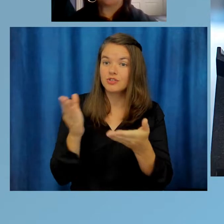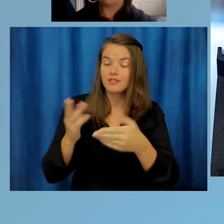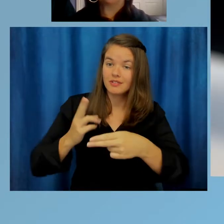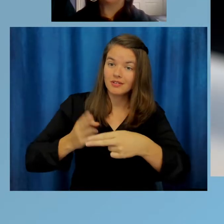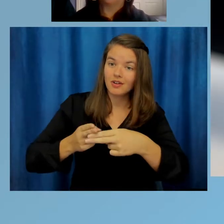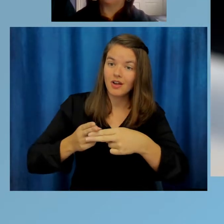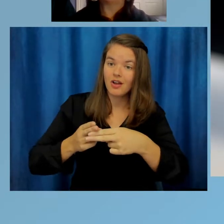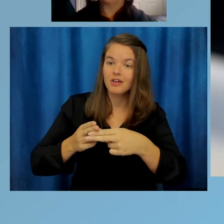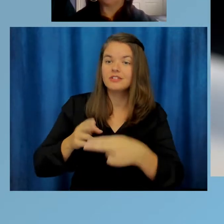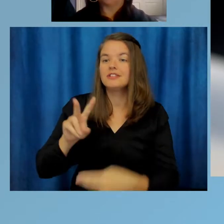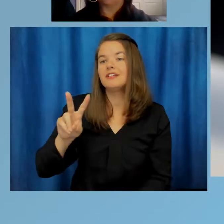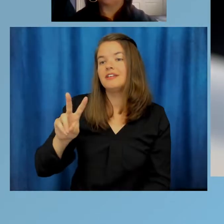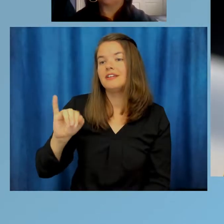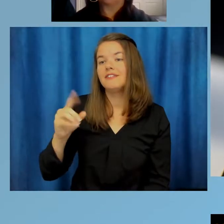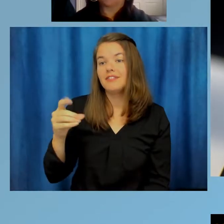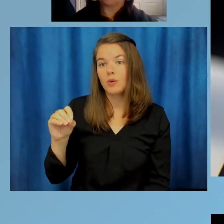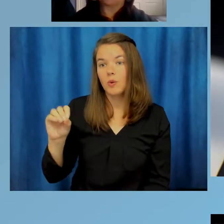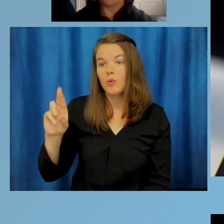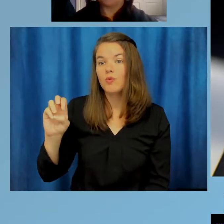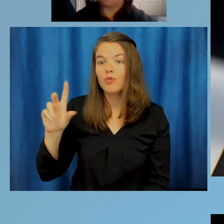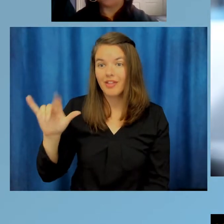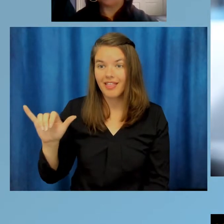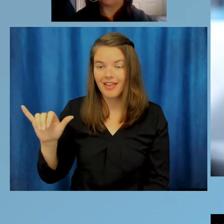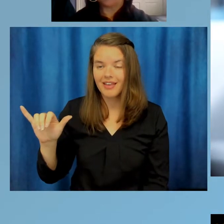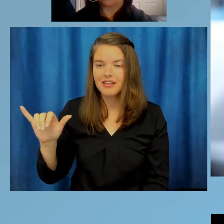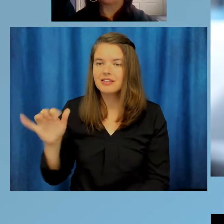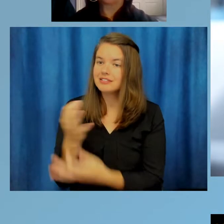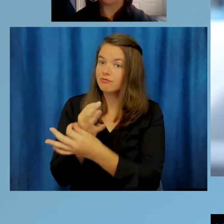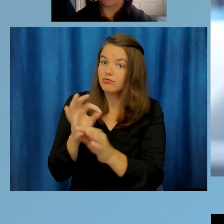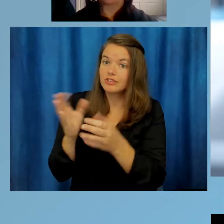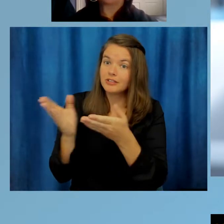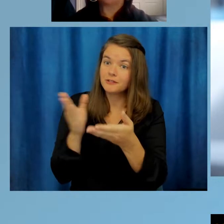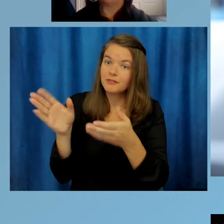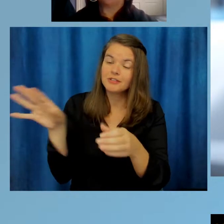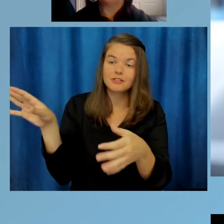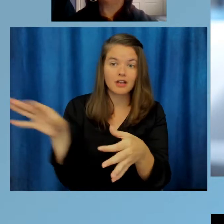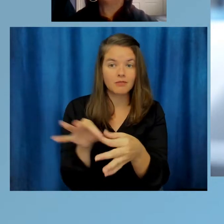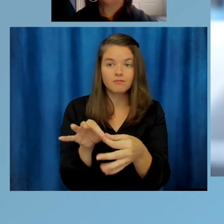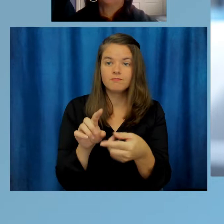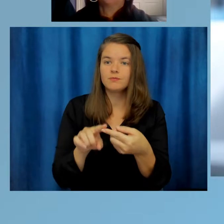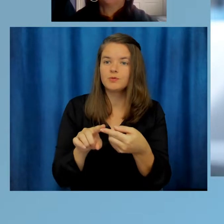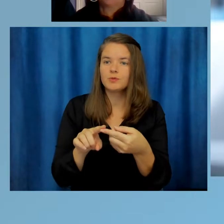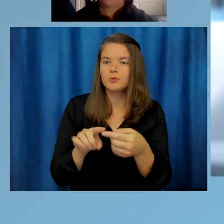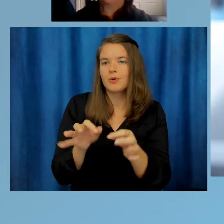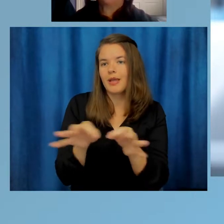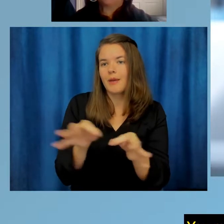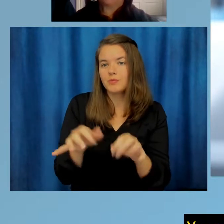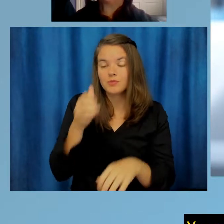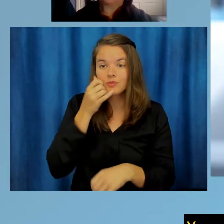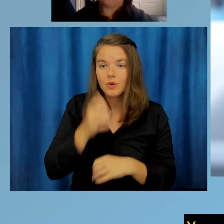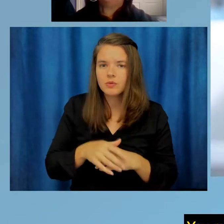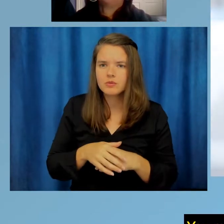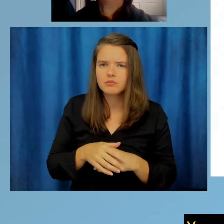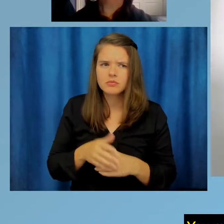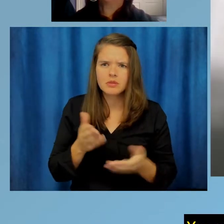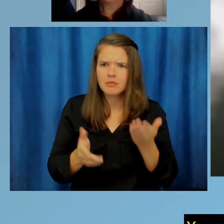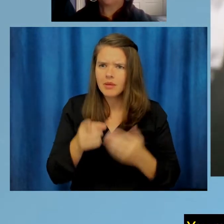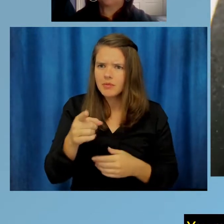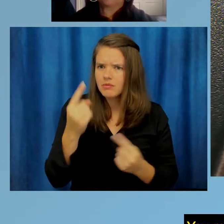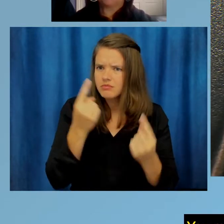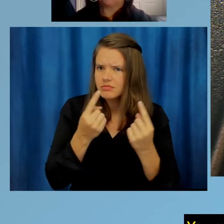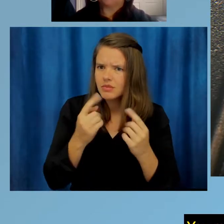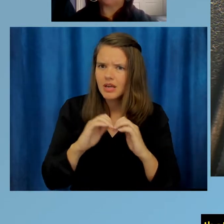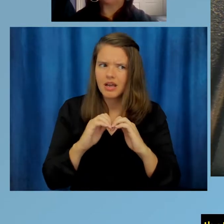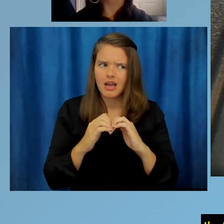service called Video Relay Service. So that is a free service that comes with the captioning phone. You might ask, how would I